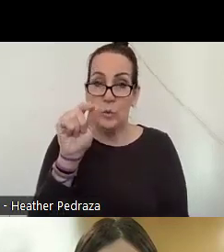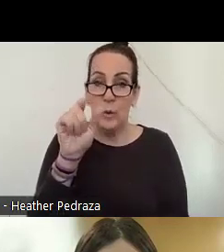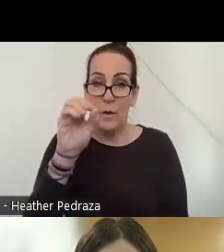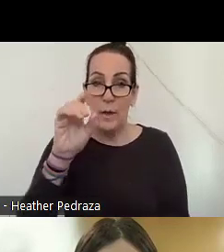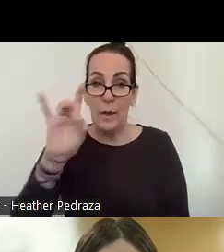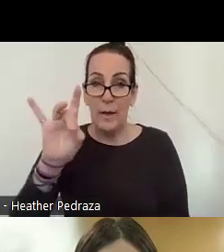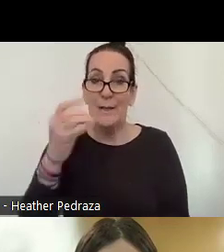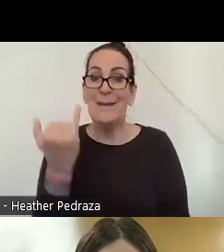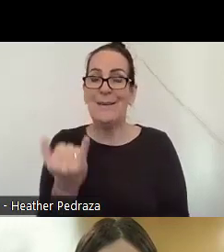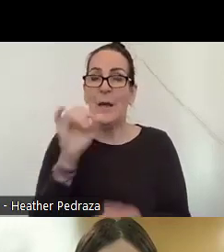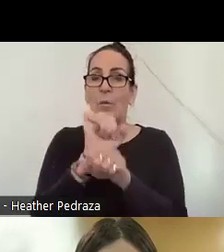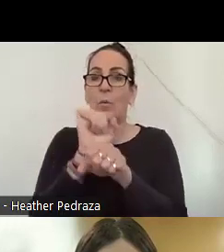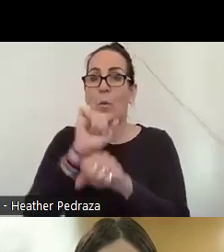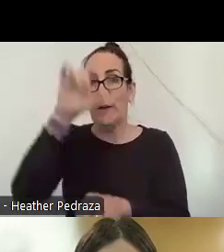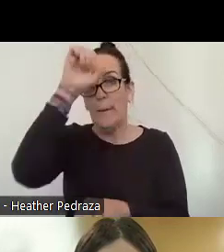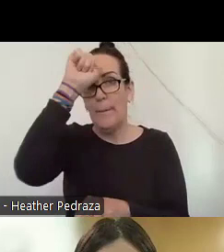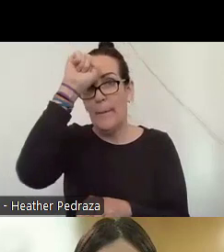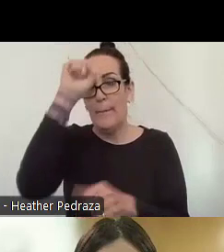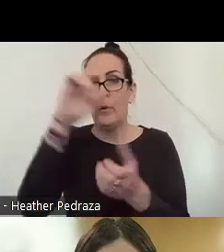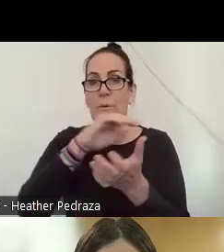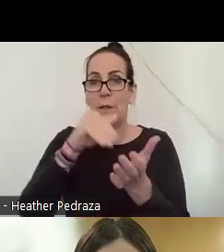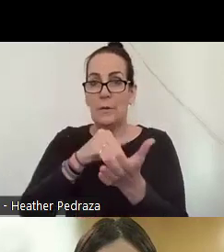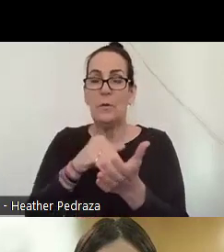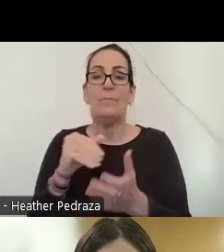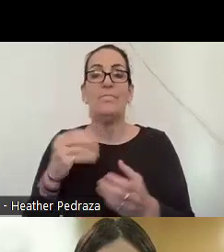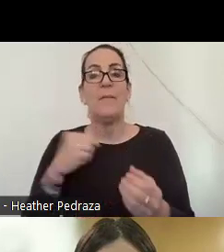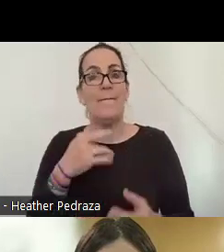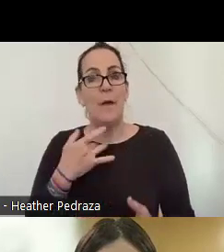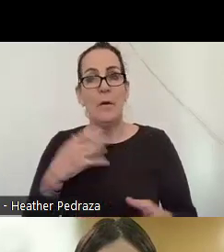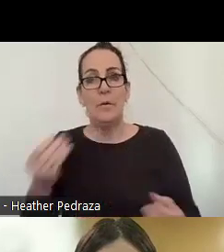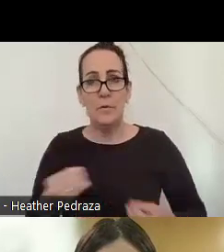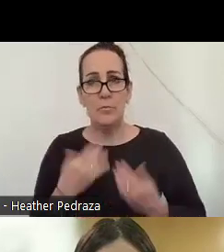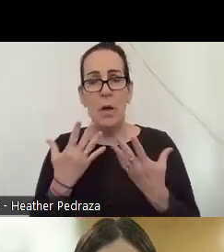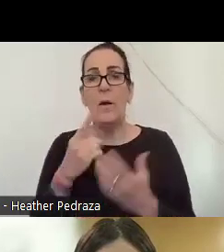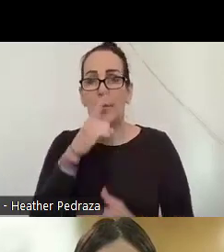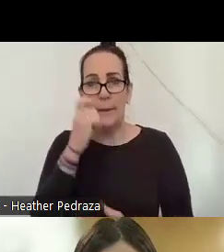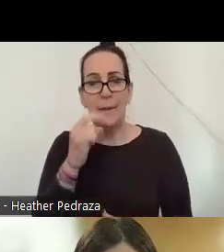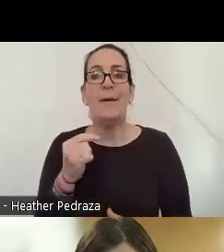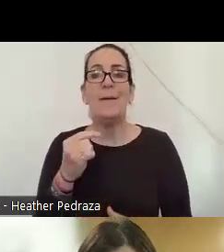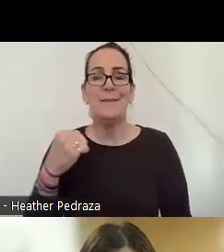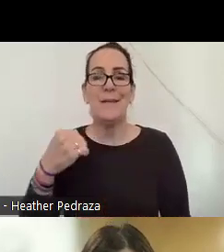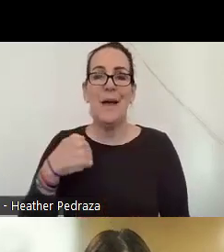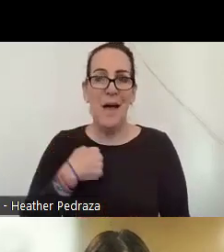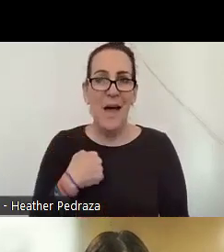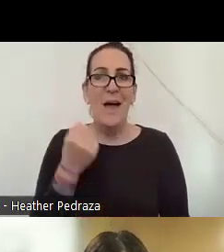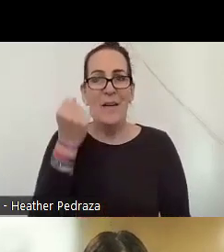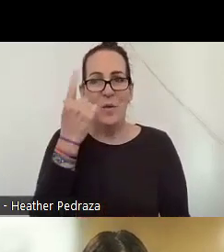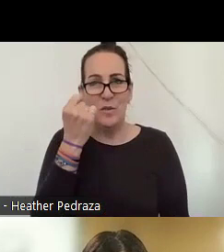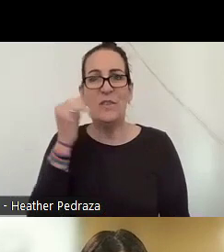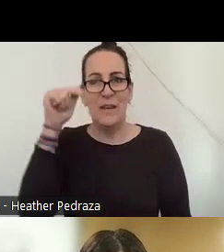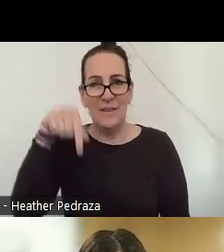So I guess I was inspired to do this because I think I can bring a unique perspective given the many different hats that I've worn, and